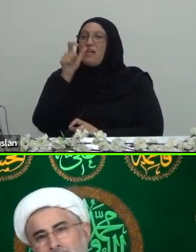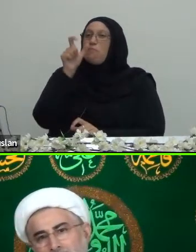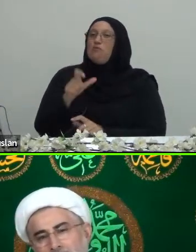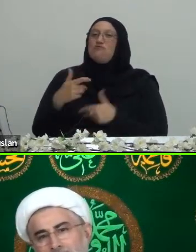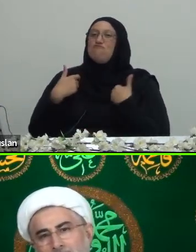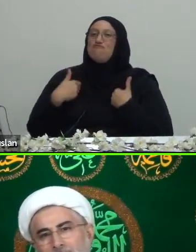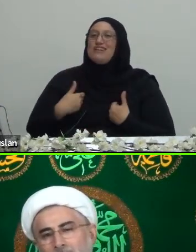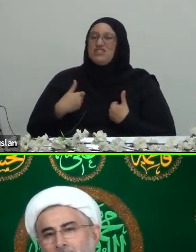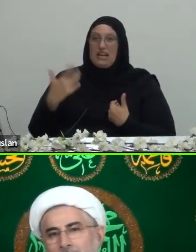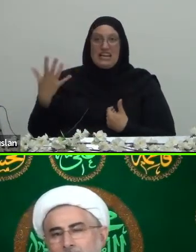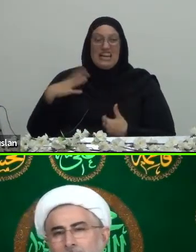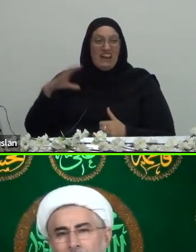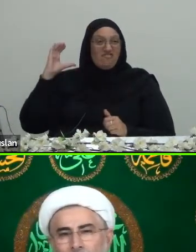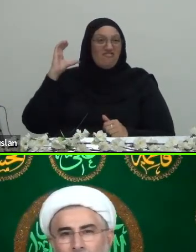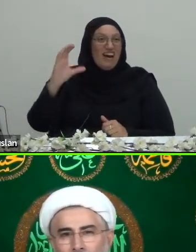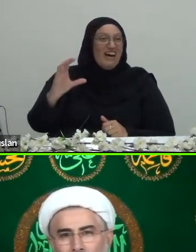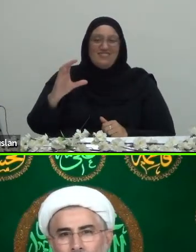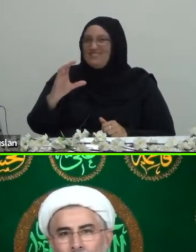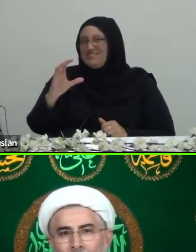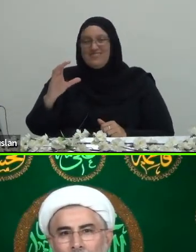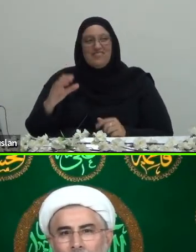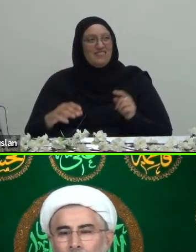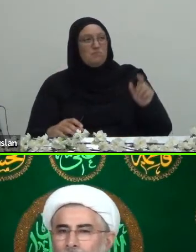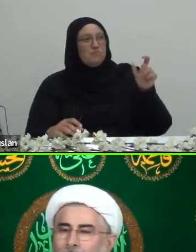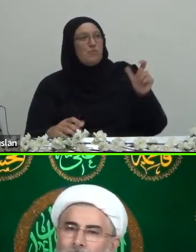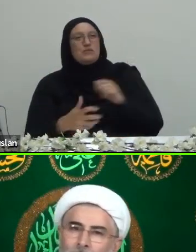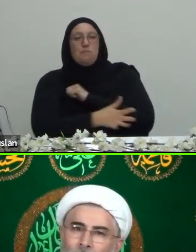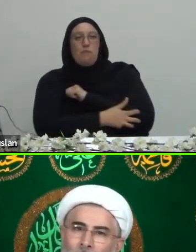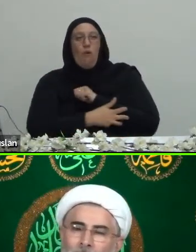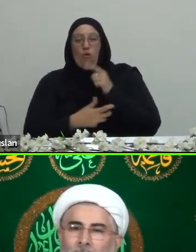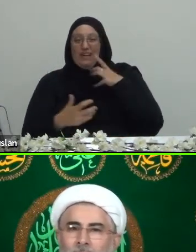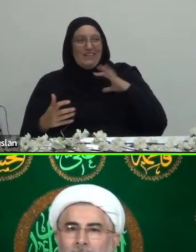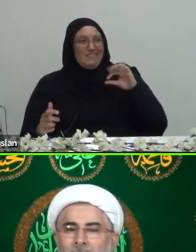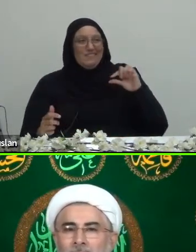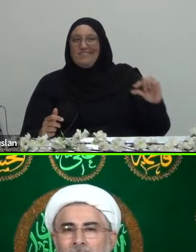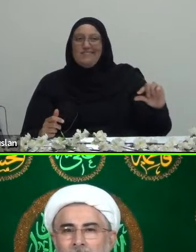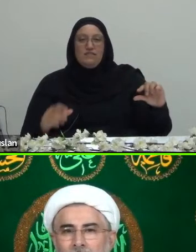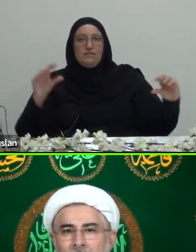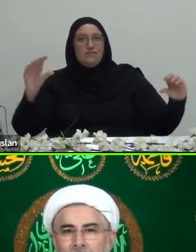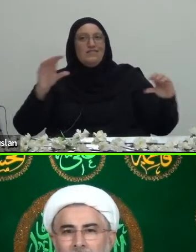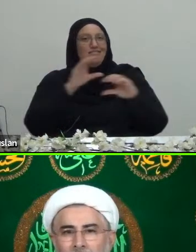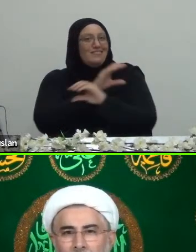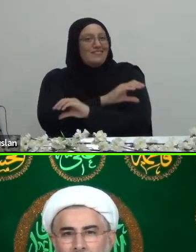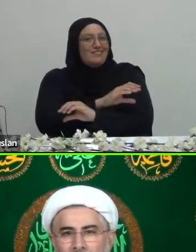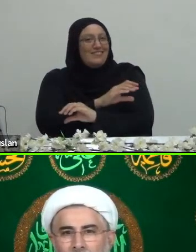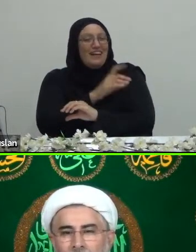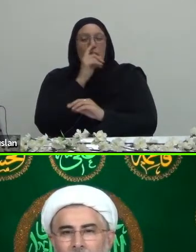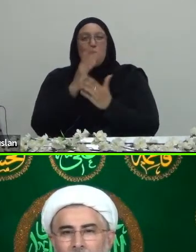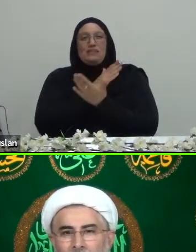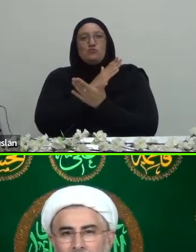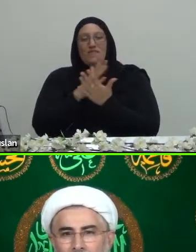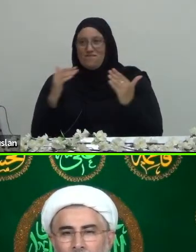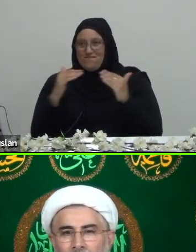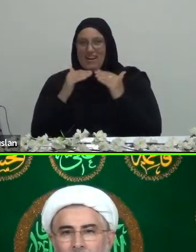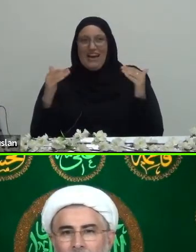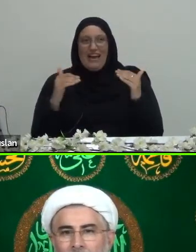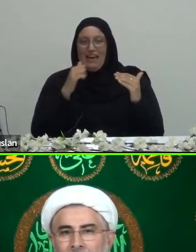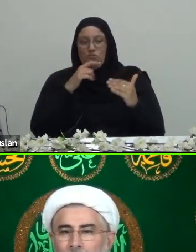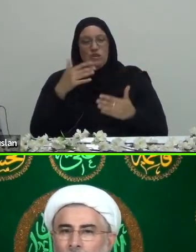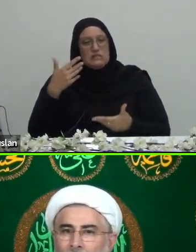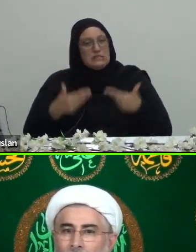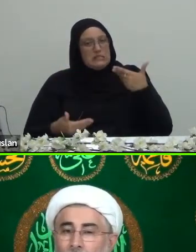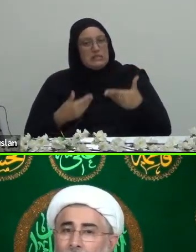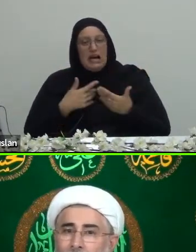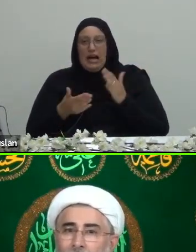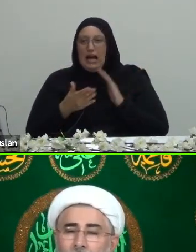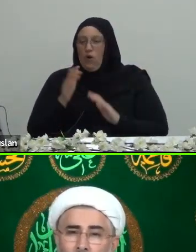and act like this. If you're not sure how to distribute it, always you can seek the advice of somebody else